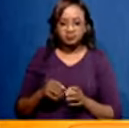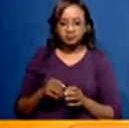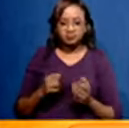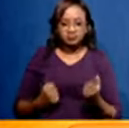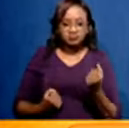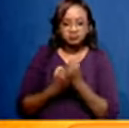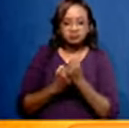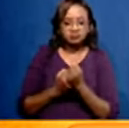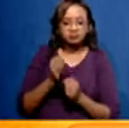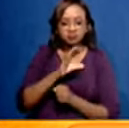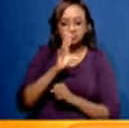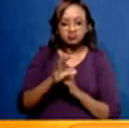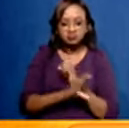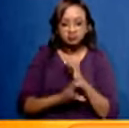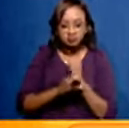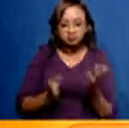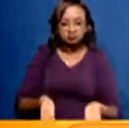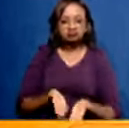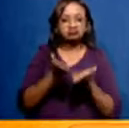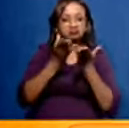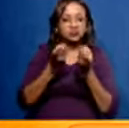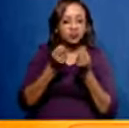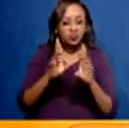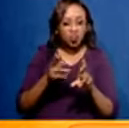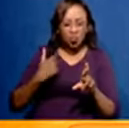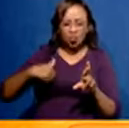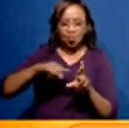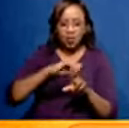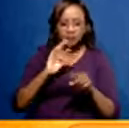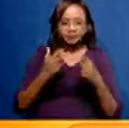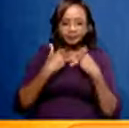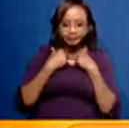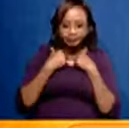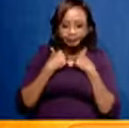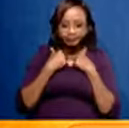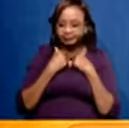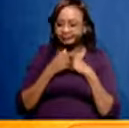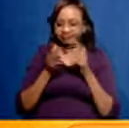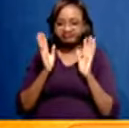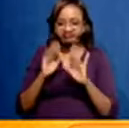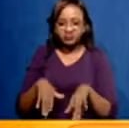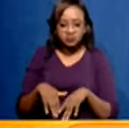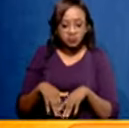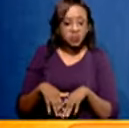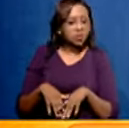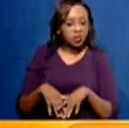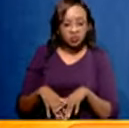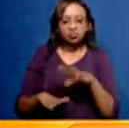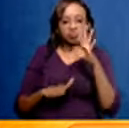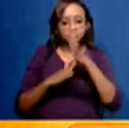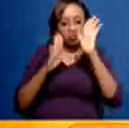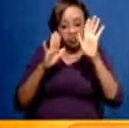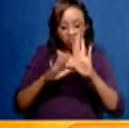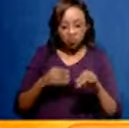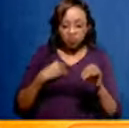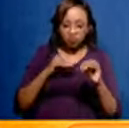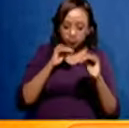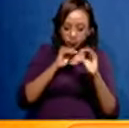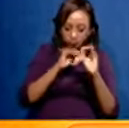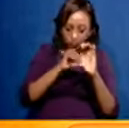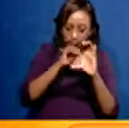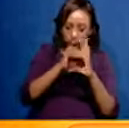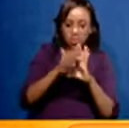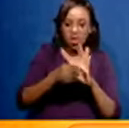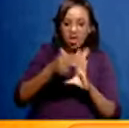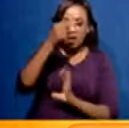Are we going to take a lift off? And for that liftoff, investing in higher education is absolutely vital. So the yes and the